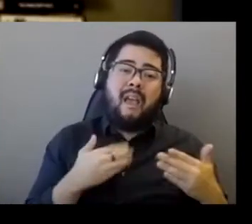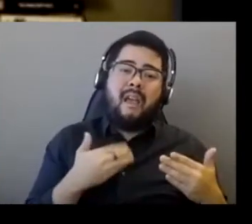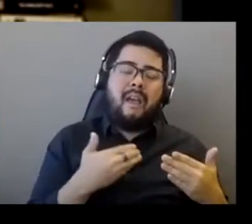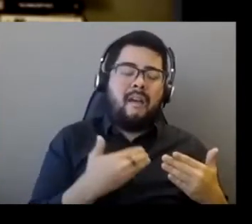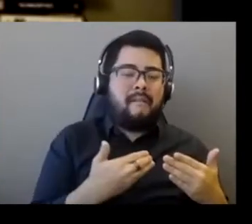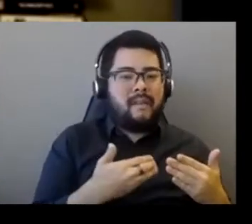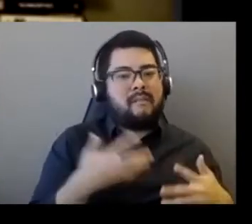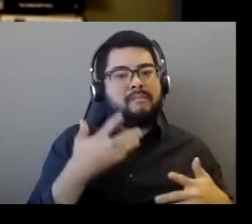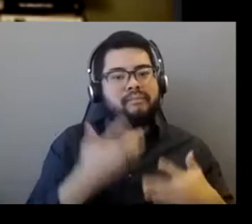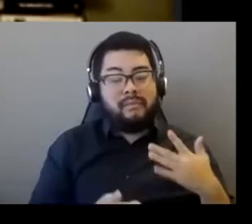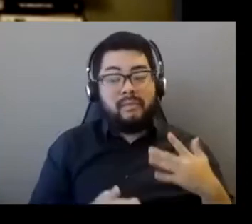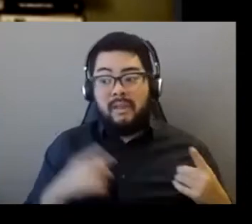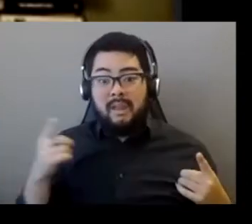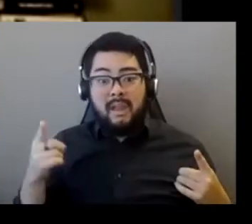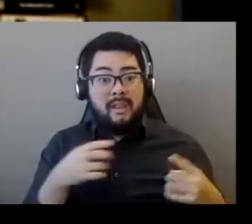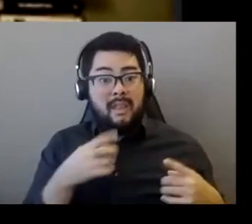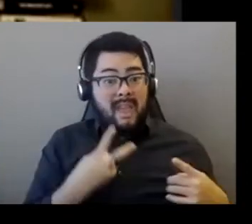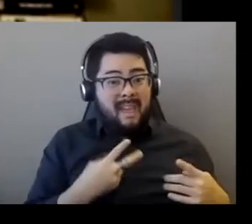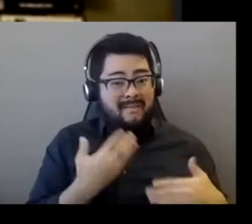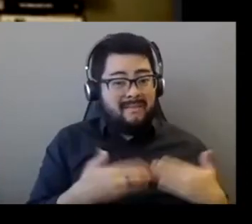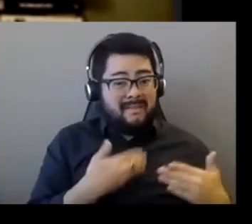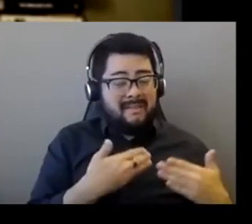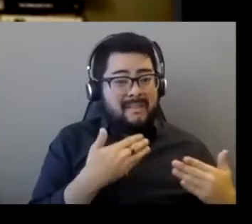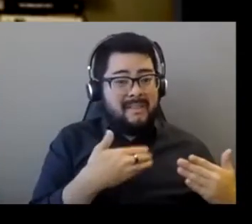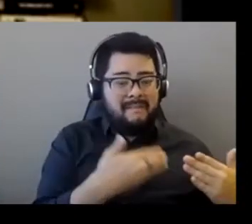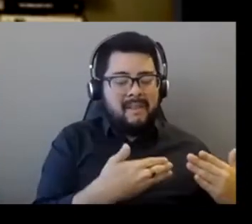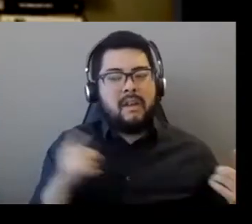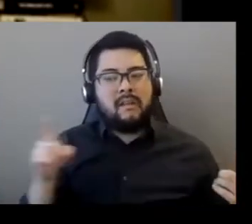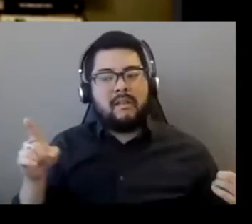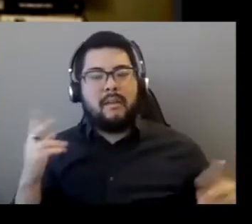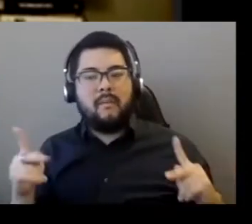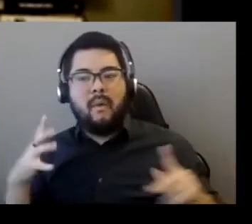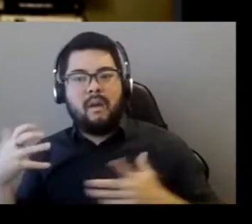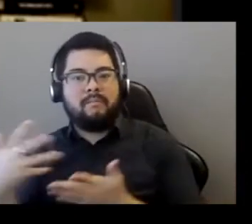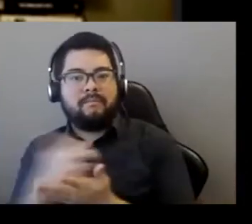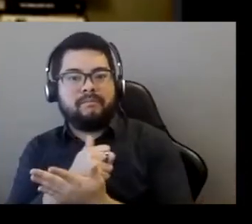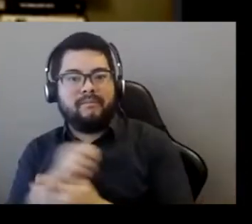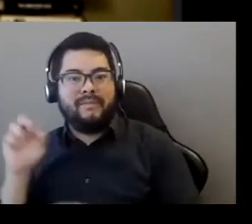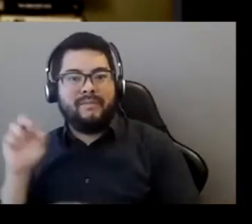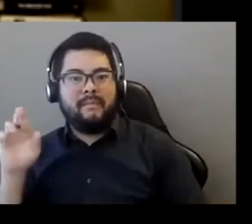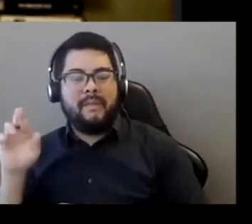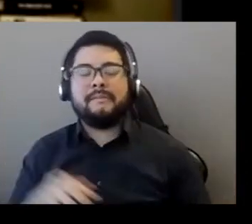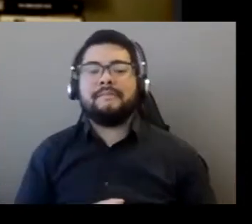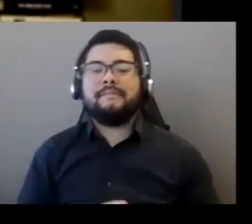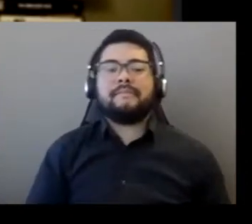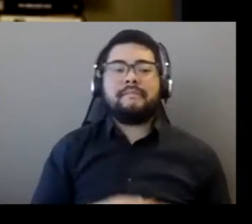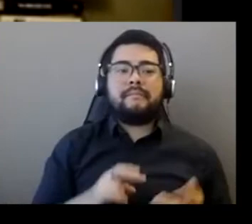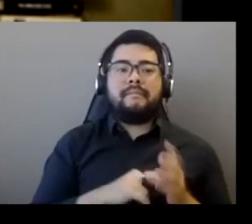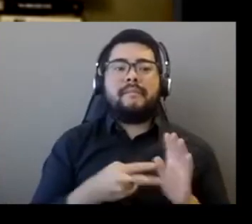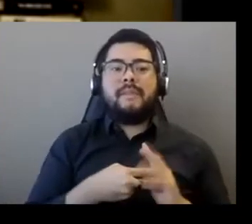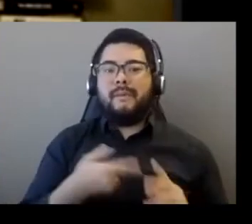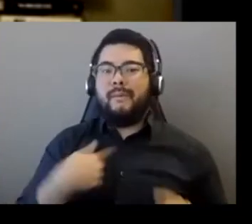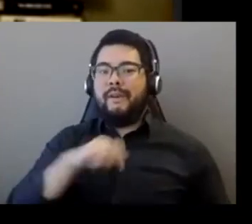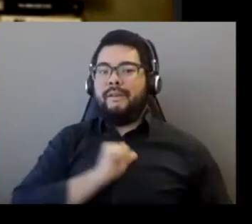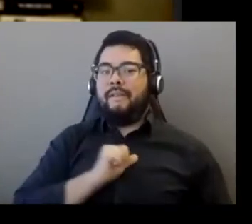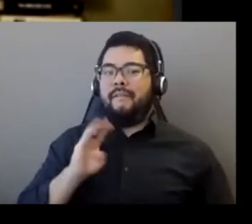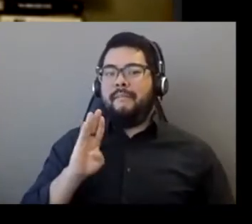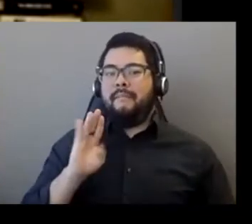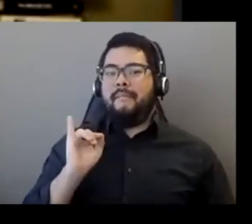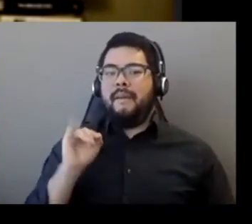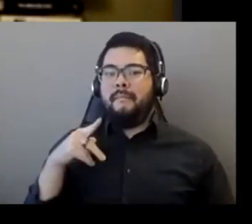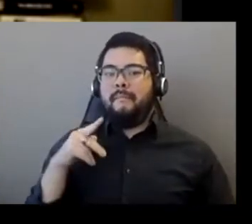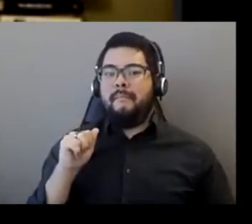basically what the other side want, because we are bipartisan, unlike them. They hold fast to their principles, but we are bipartisan, which means